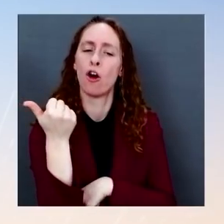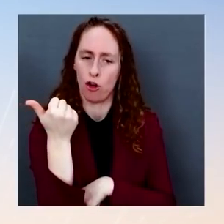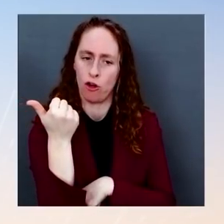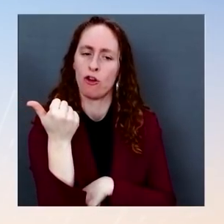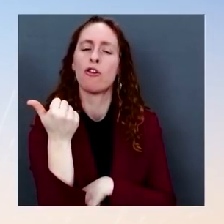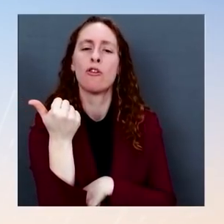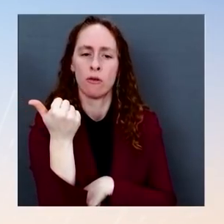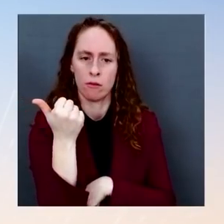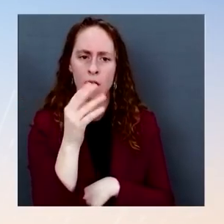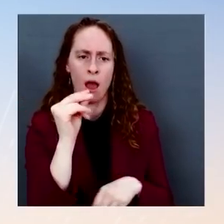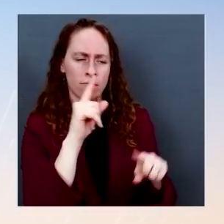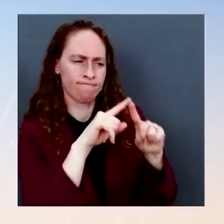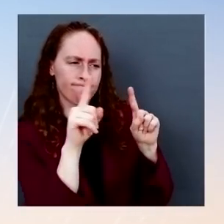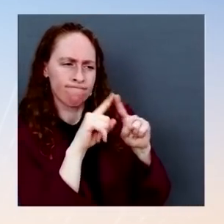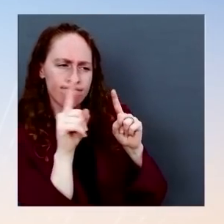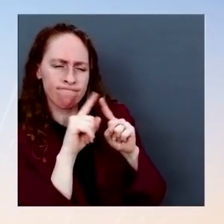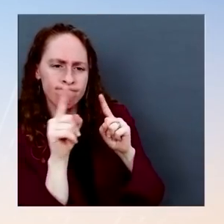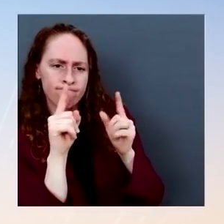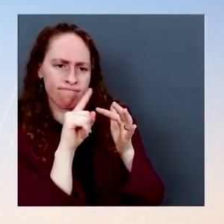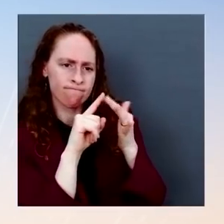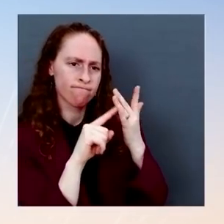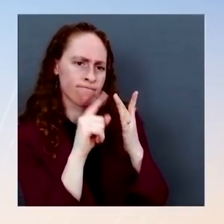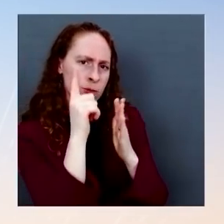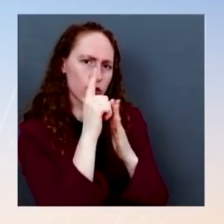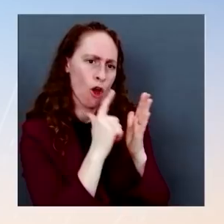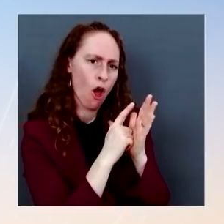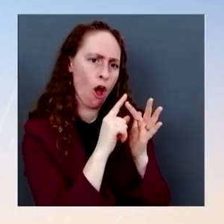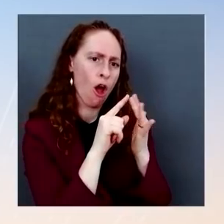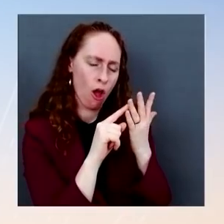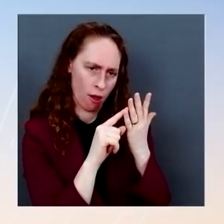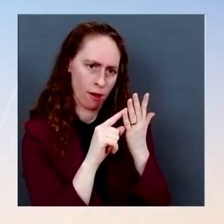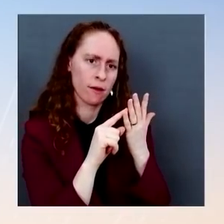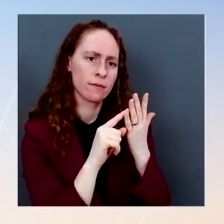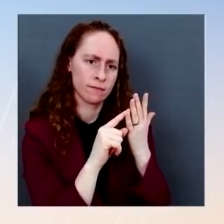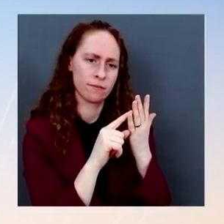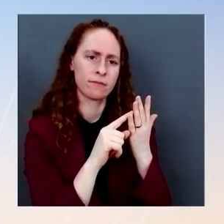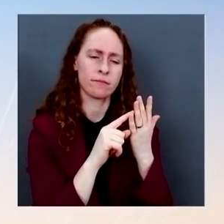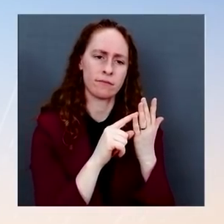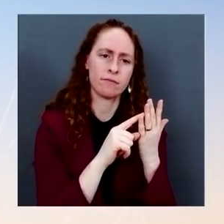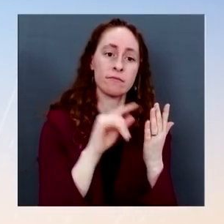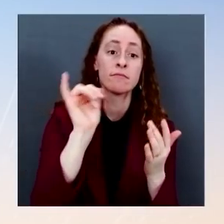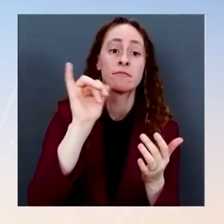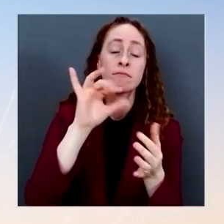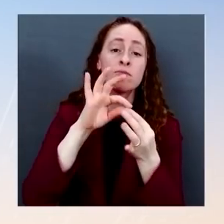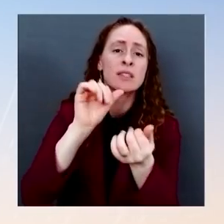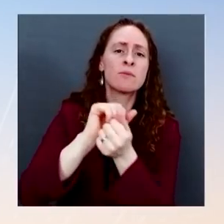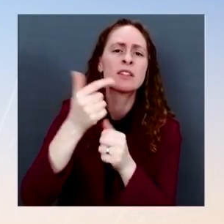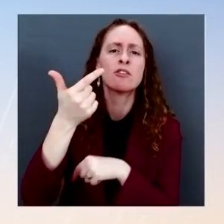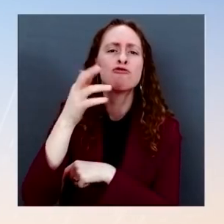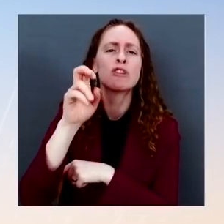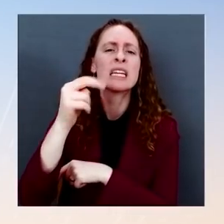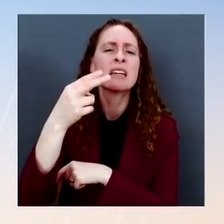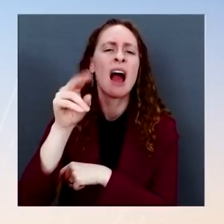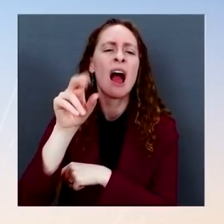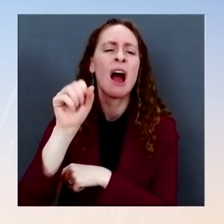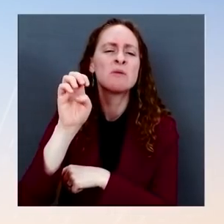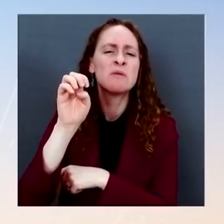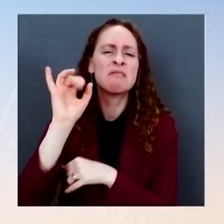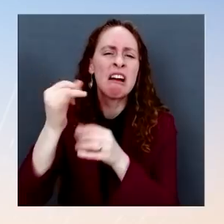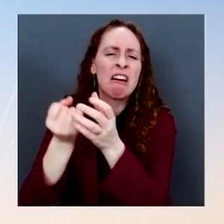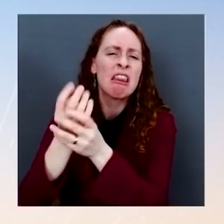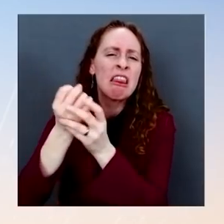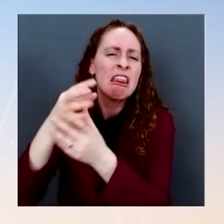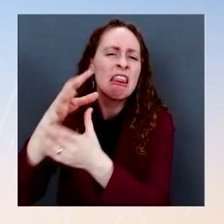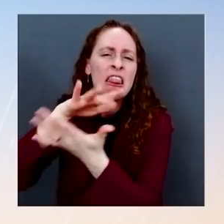gas pollution in America 50% to 52% below 2005 levels by 2030, tackling super pollutants, phasing down HFCs